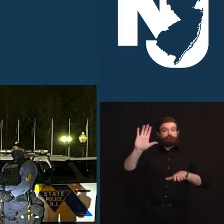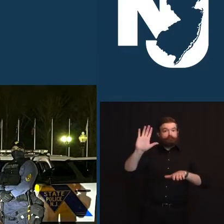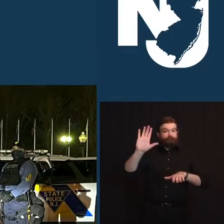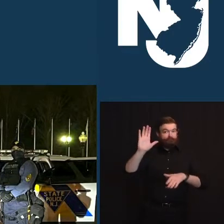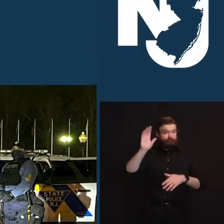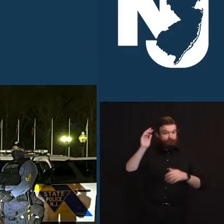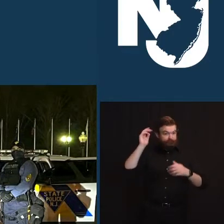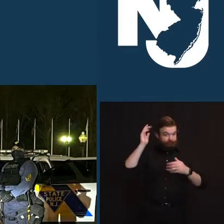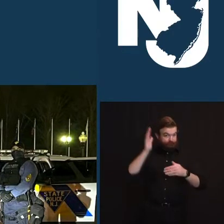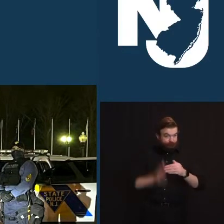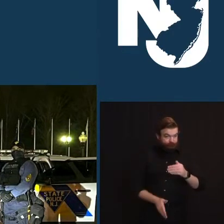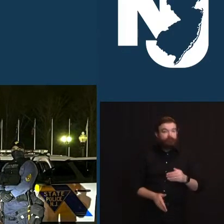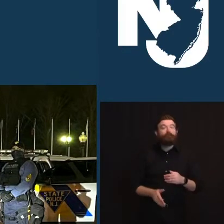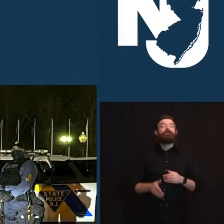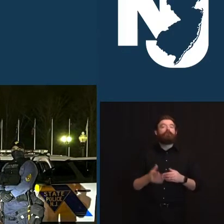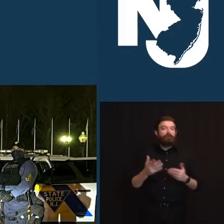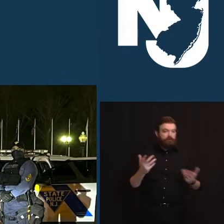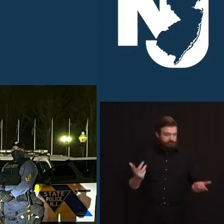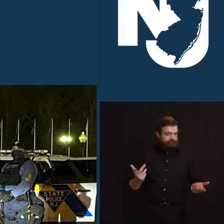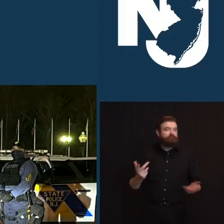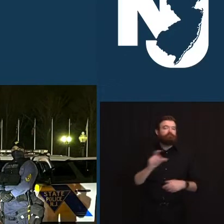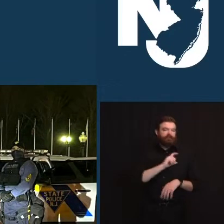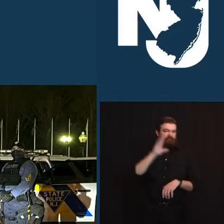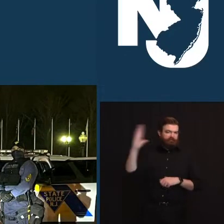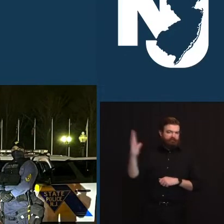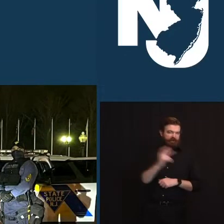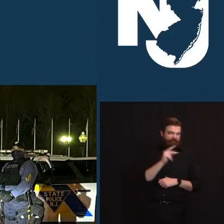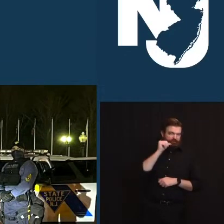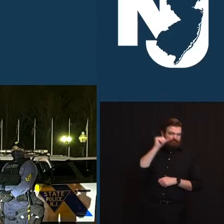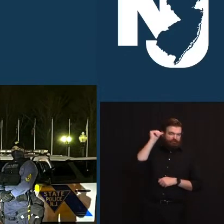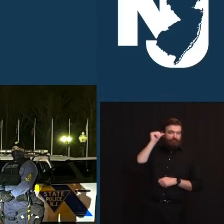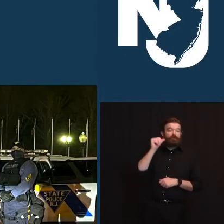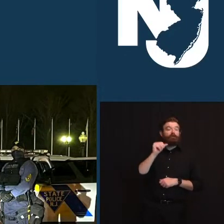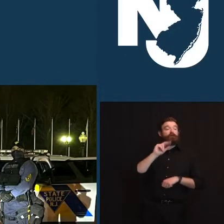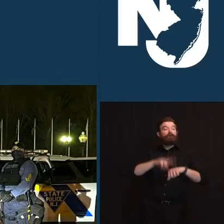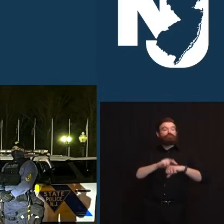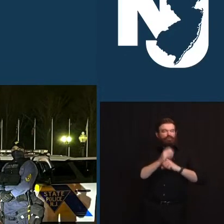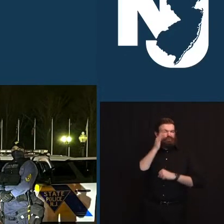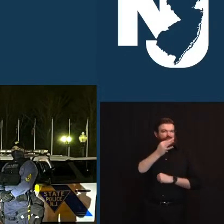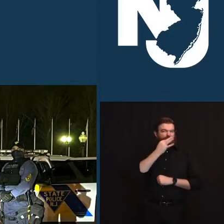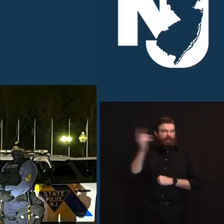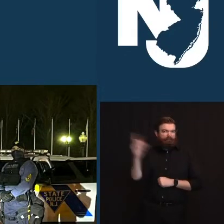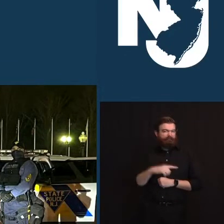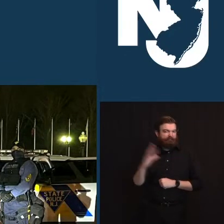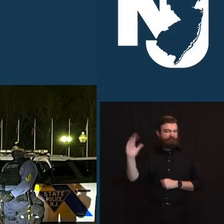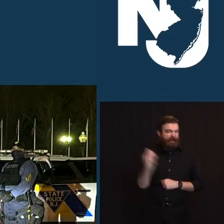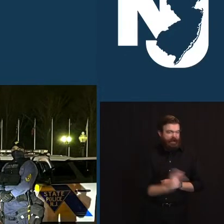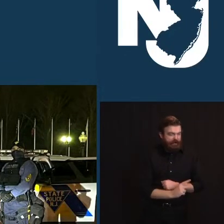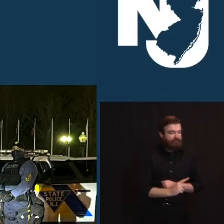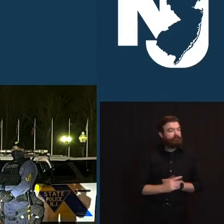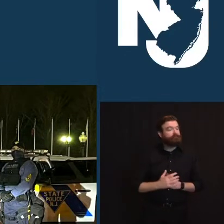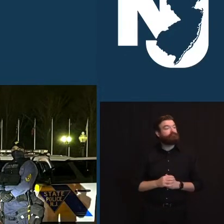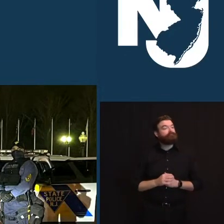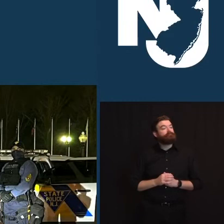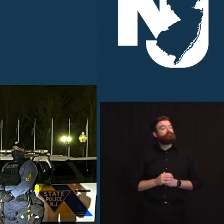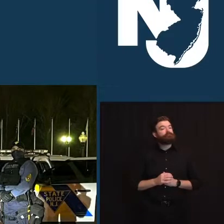right? And our guard will soon, God willing, be on their way home to their families and friends. And I must